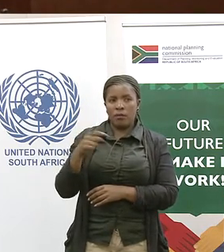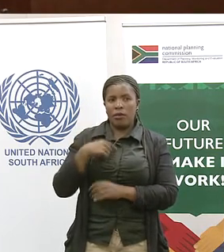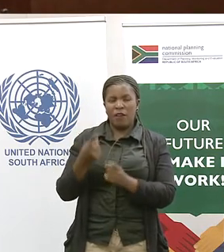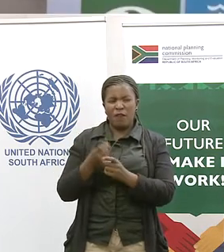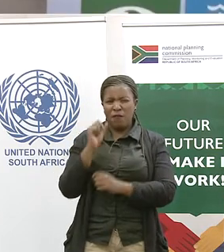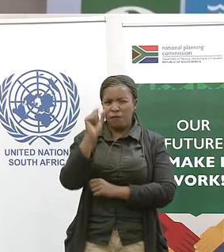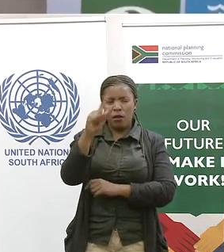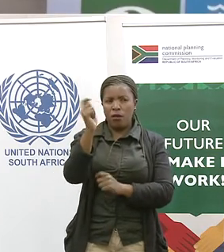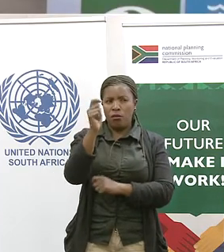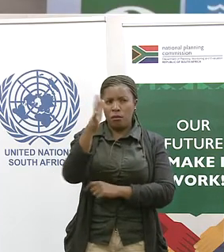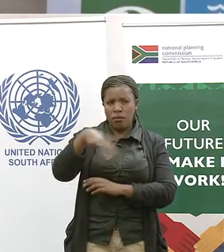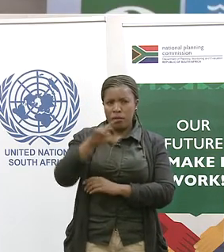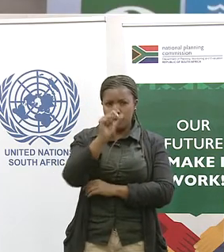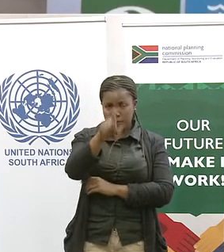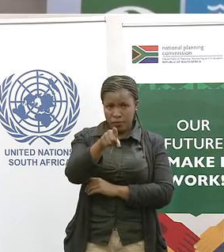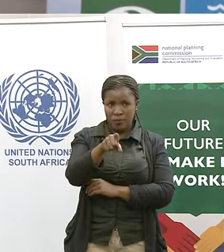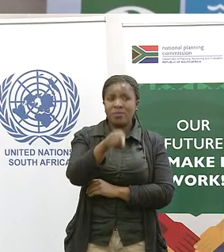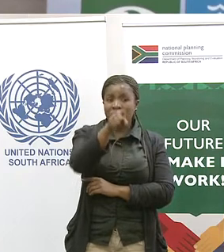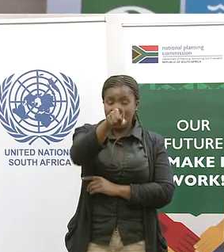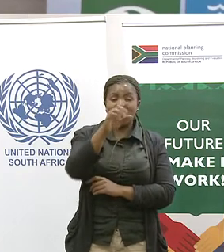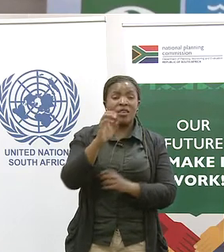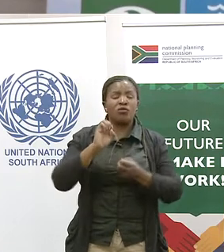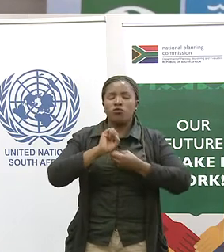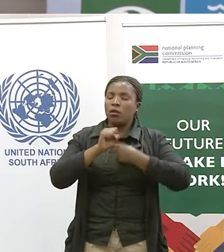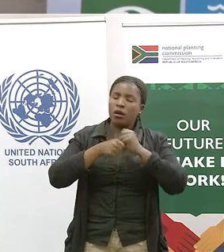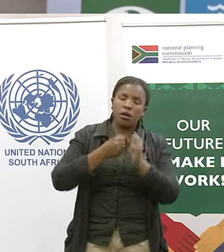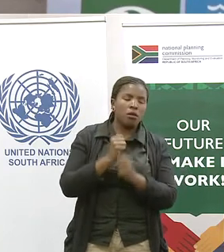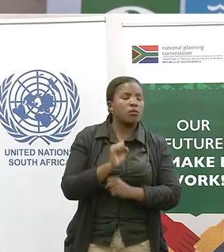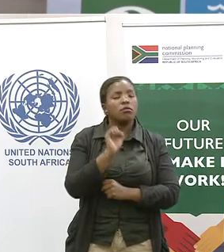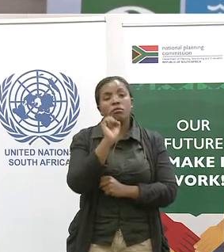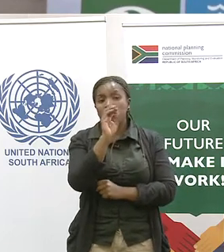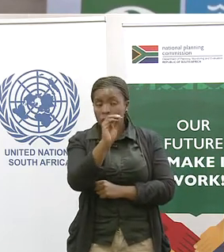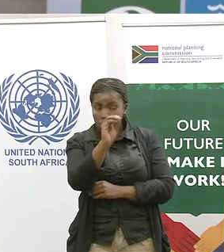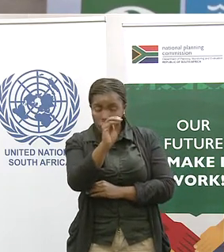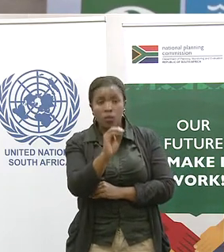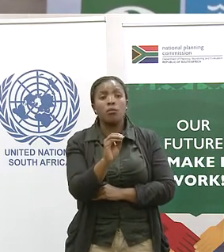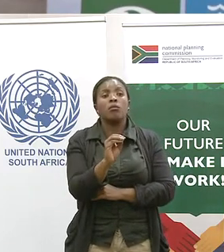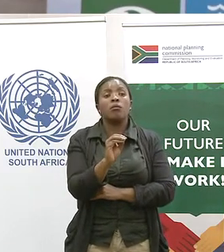areas, it's true, struggle is there. And